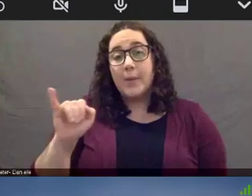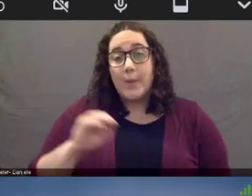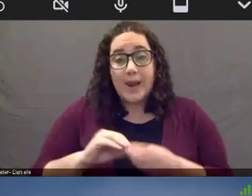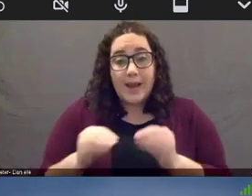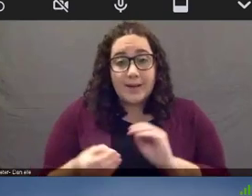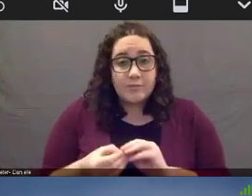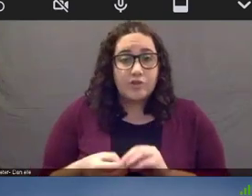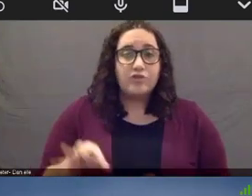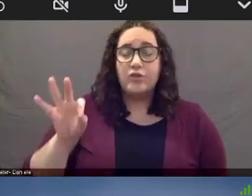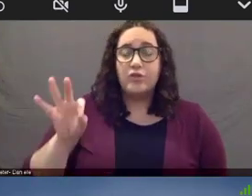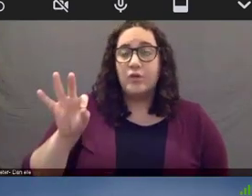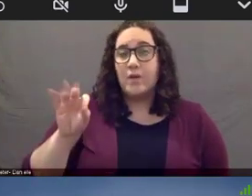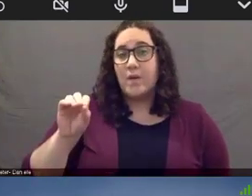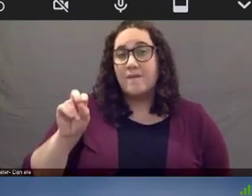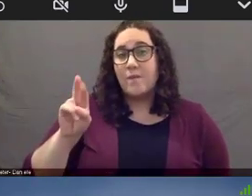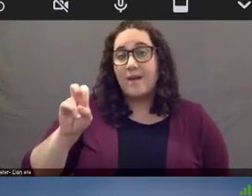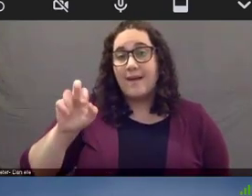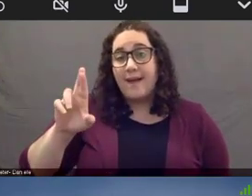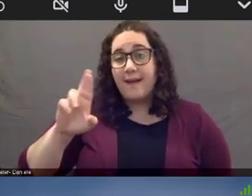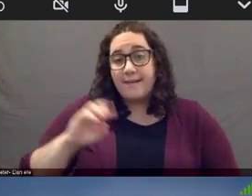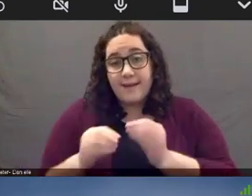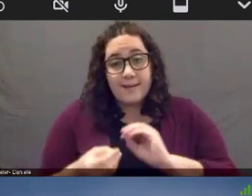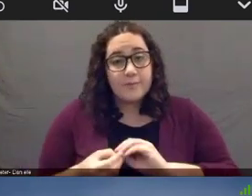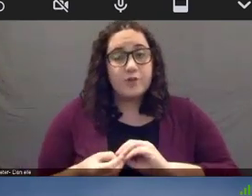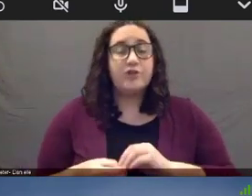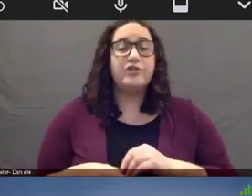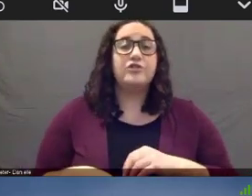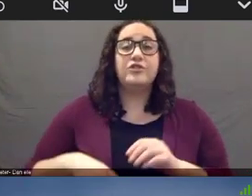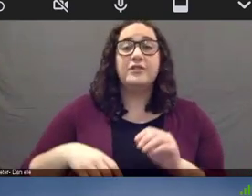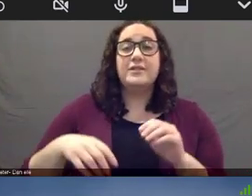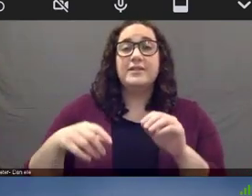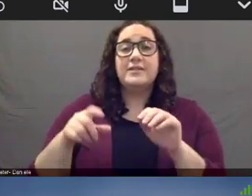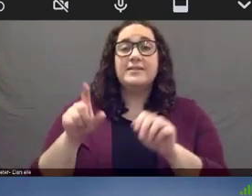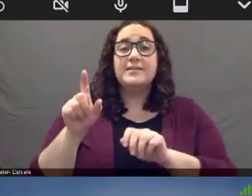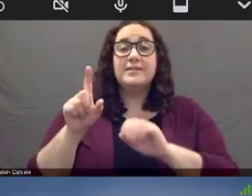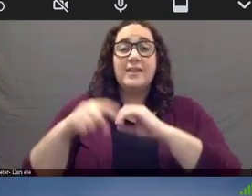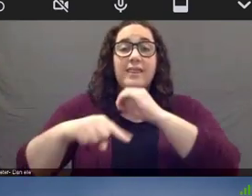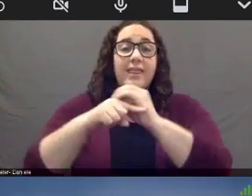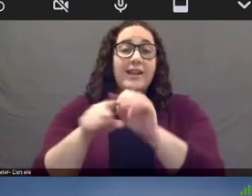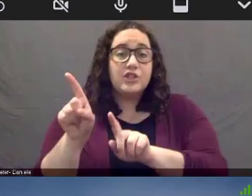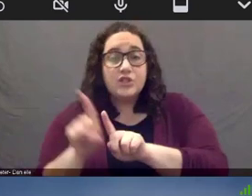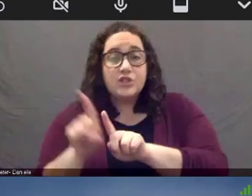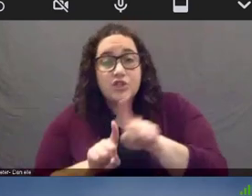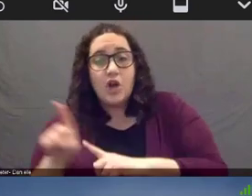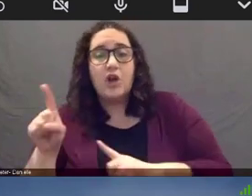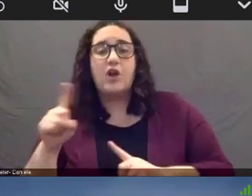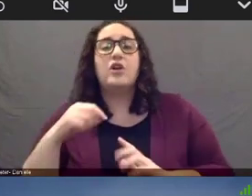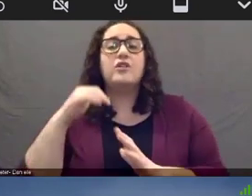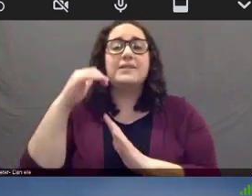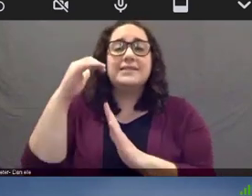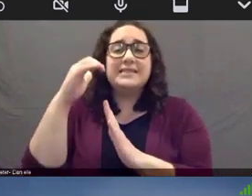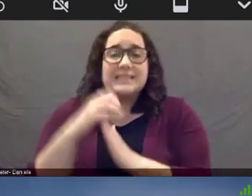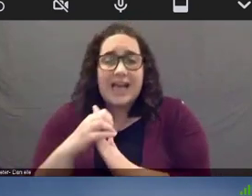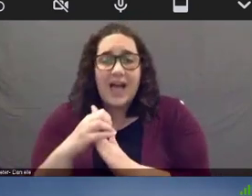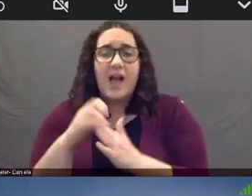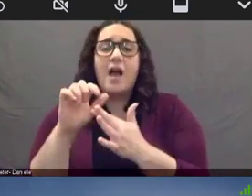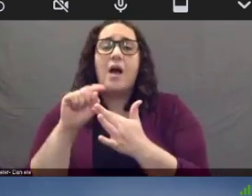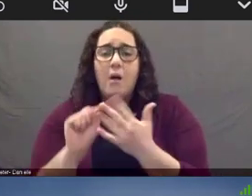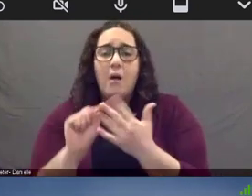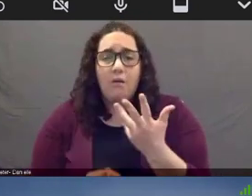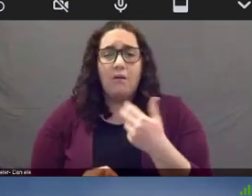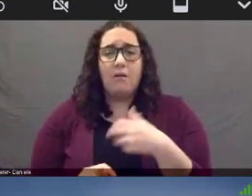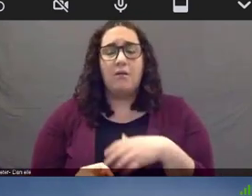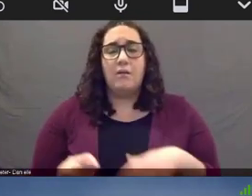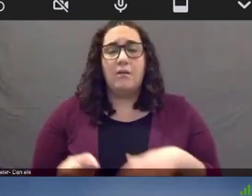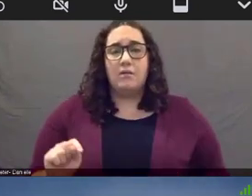temperature differences and dimensionless distances. We have boundary conditions where there's a symmetry condition at the center, right?